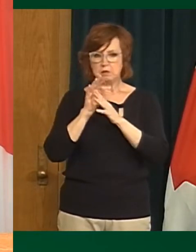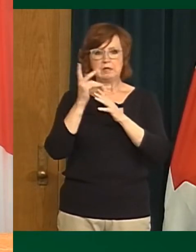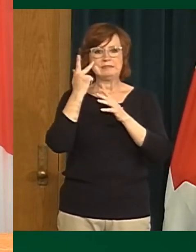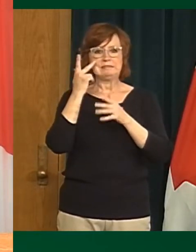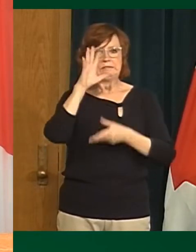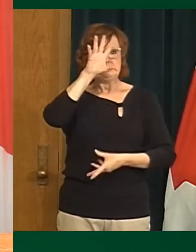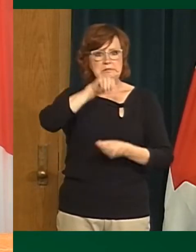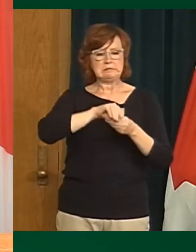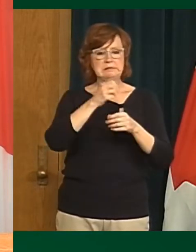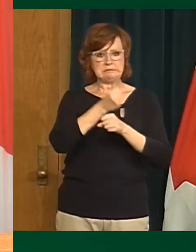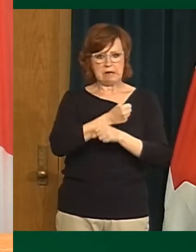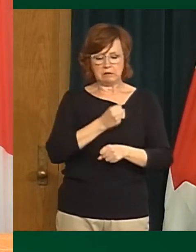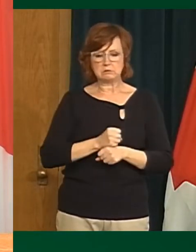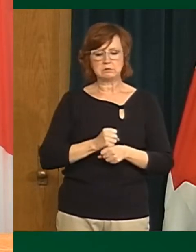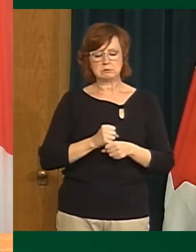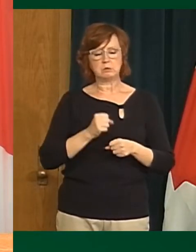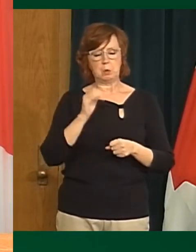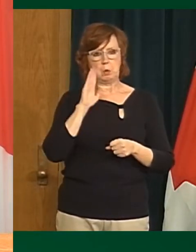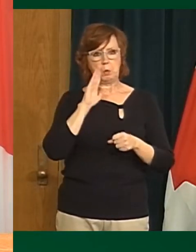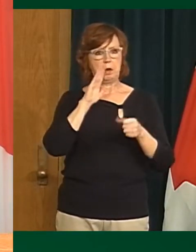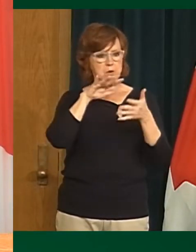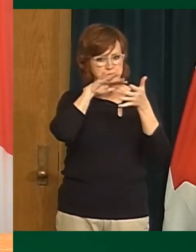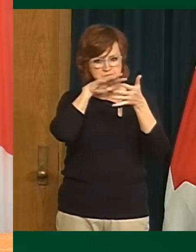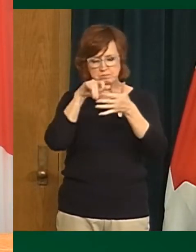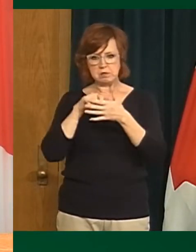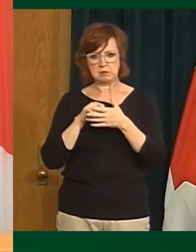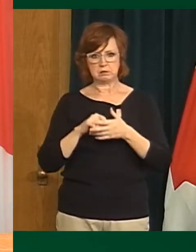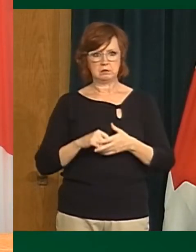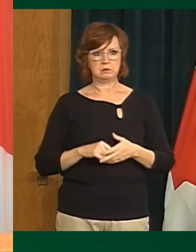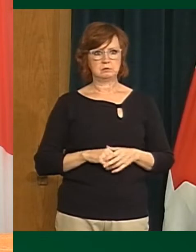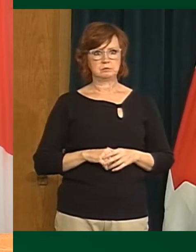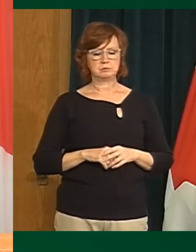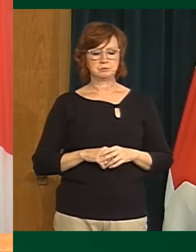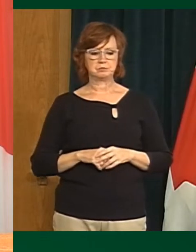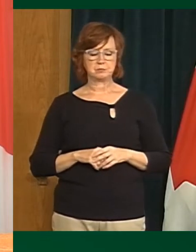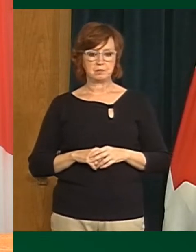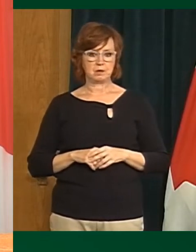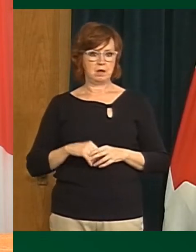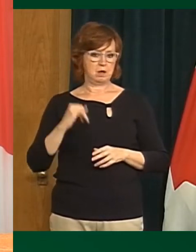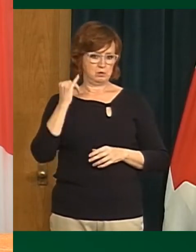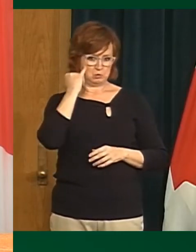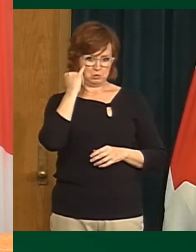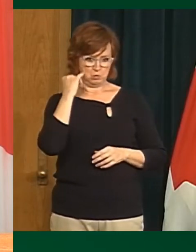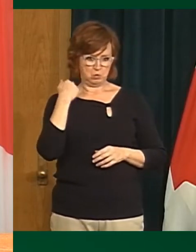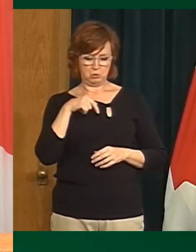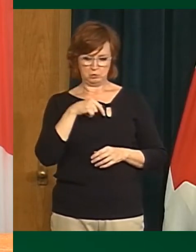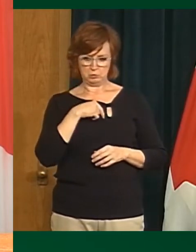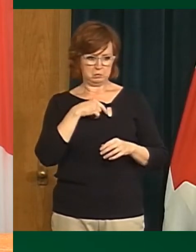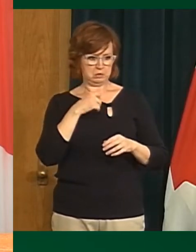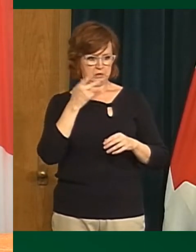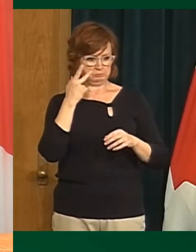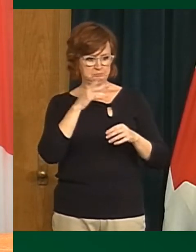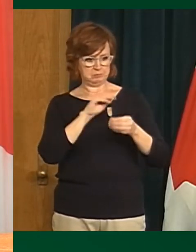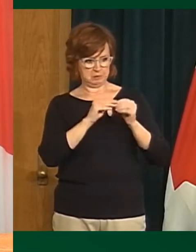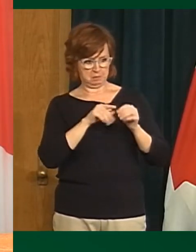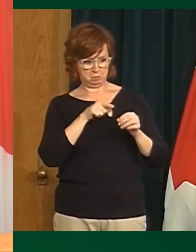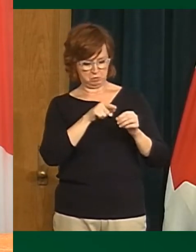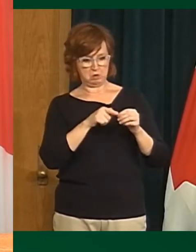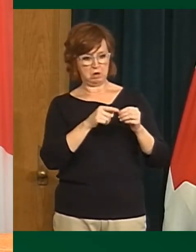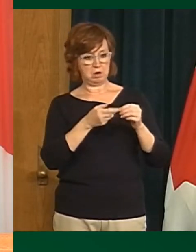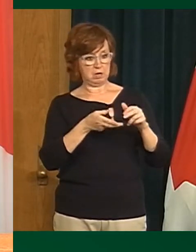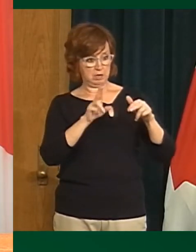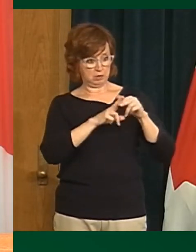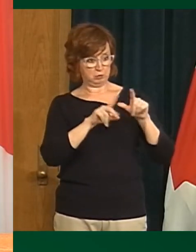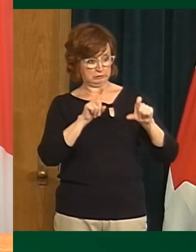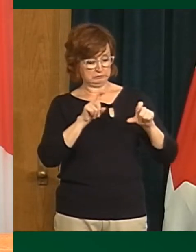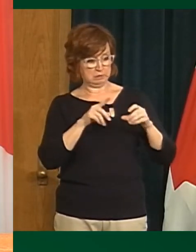Saskatchewan. And yes, if we see any additional cases who present in people who may have